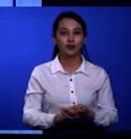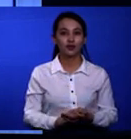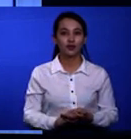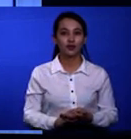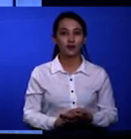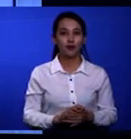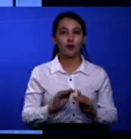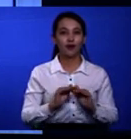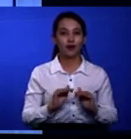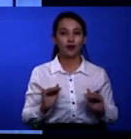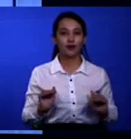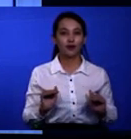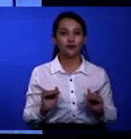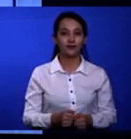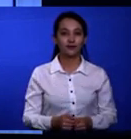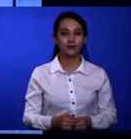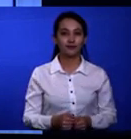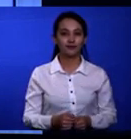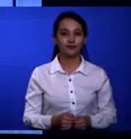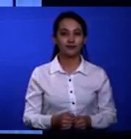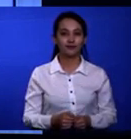Demak, bolalar, yechish.